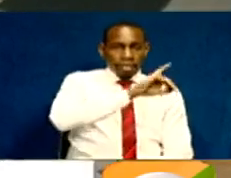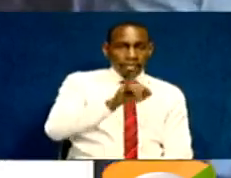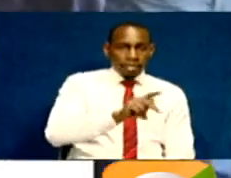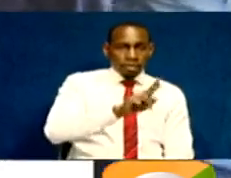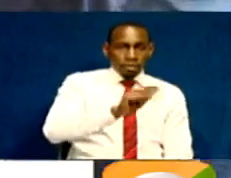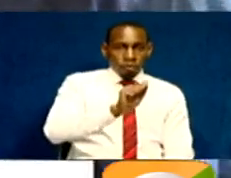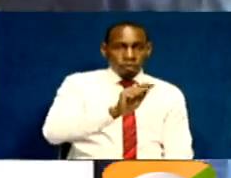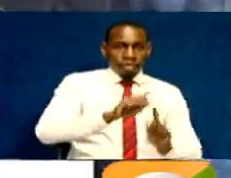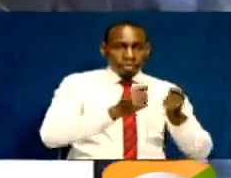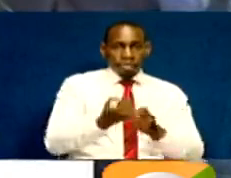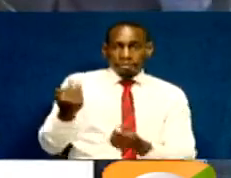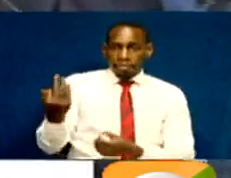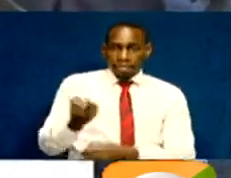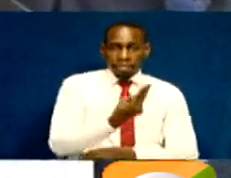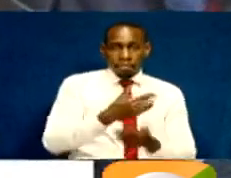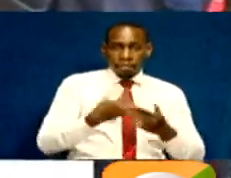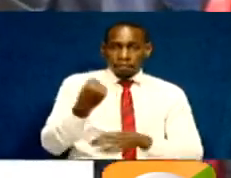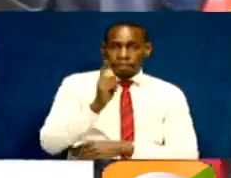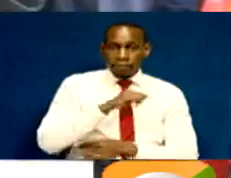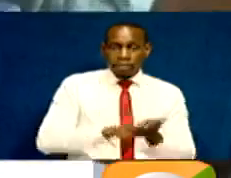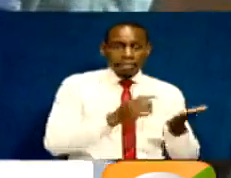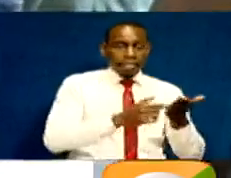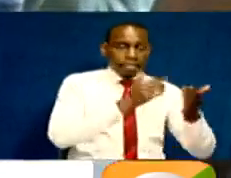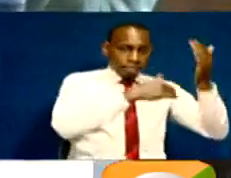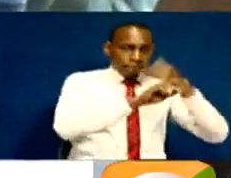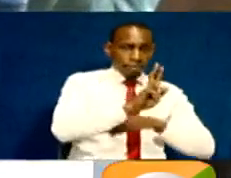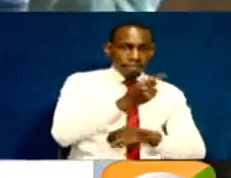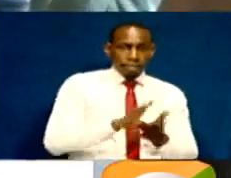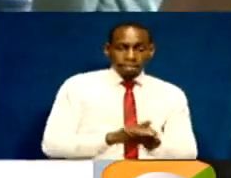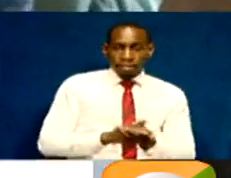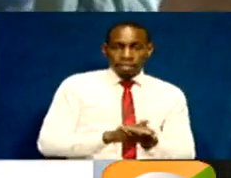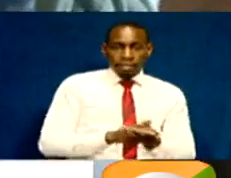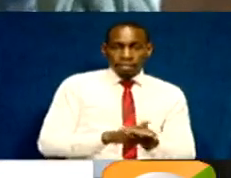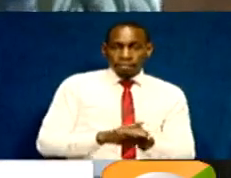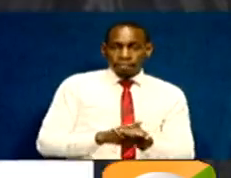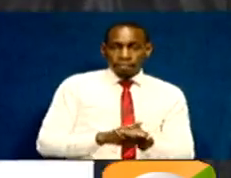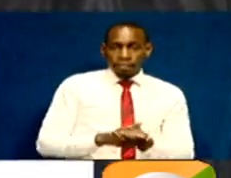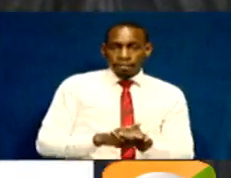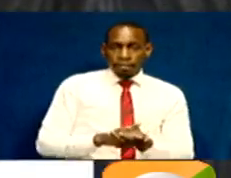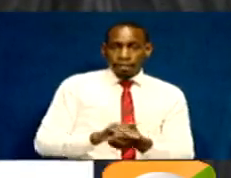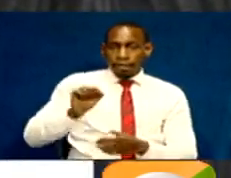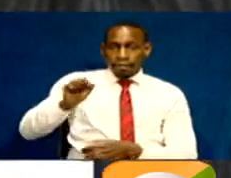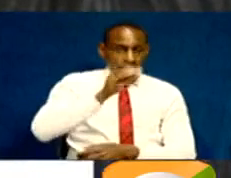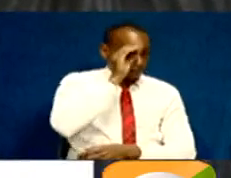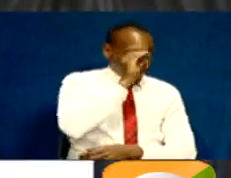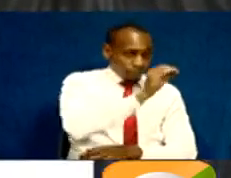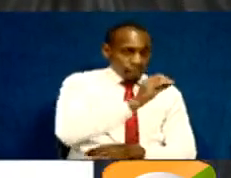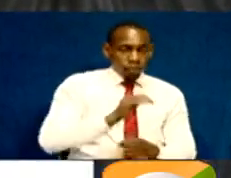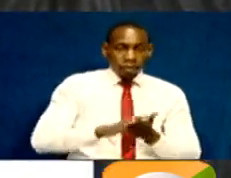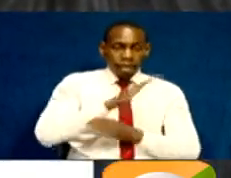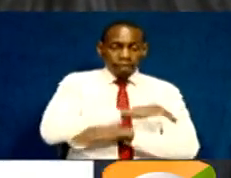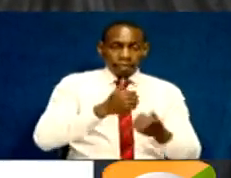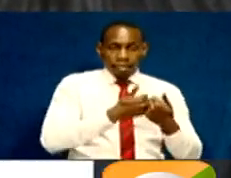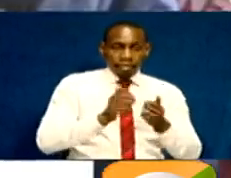Chess Club 3-2 before hammering Technical University of Kenya's Chess Club 5-0 in their afternoon